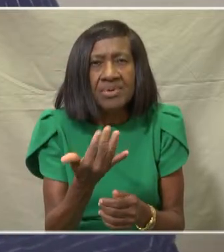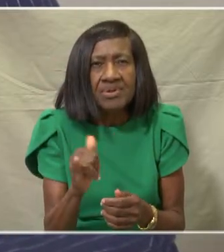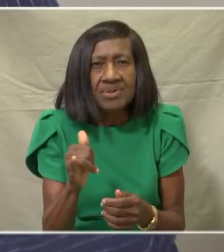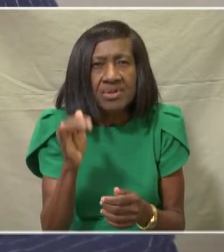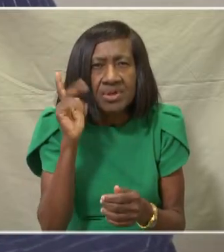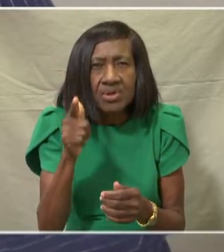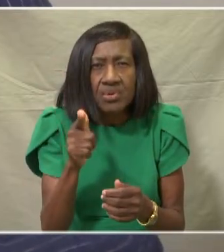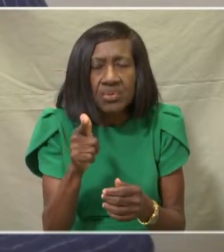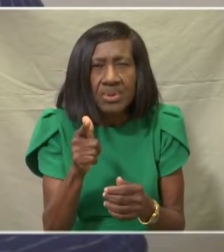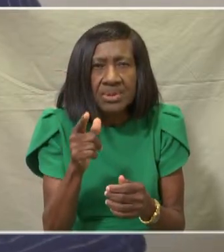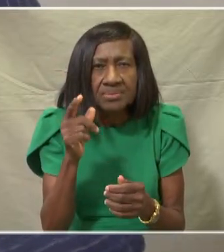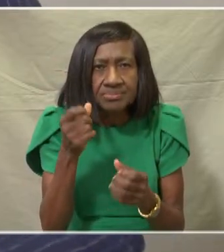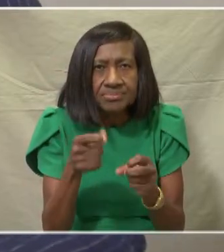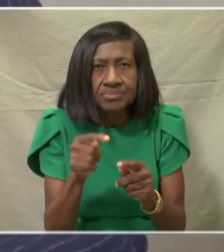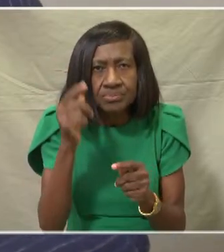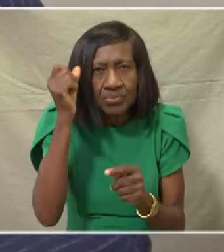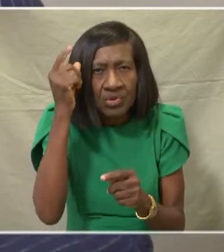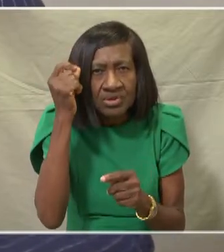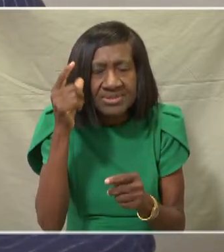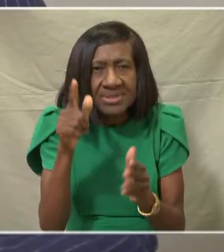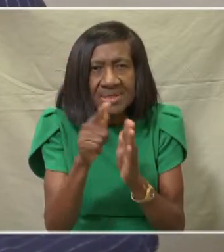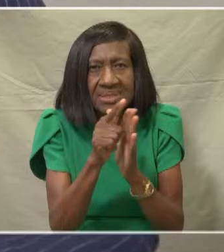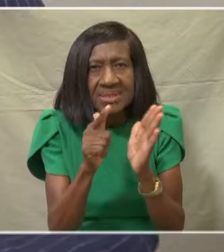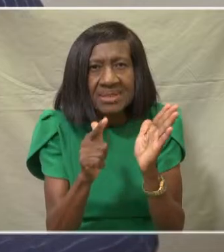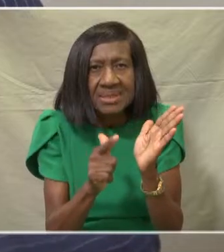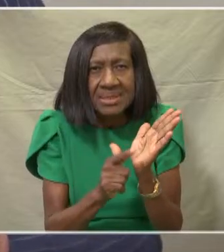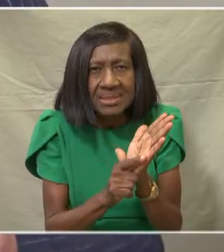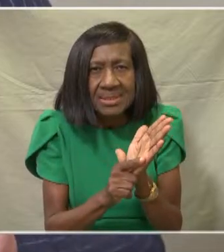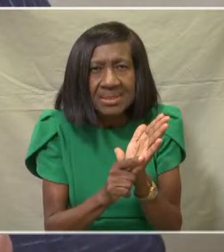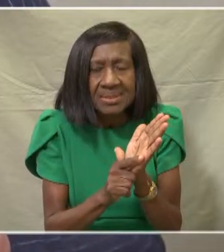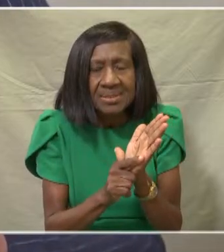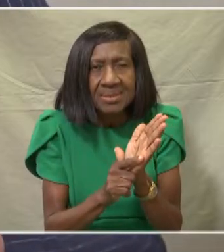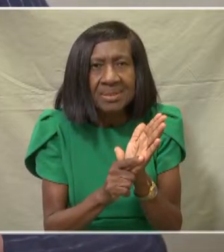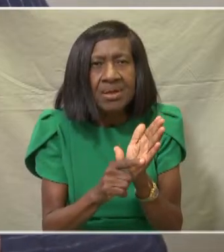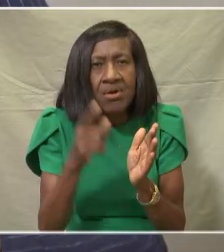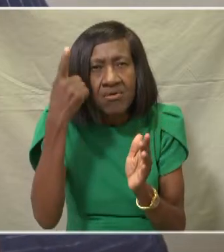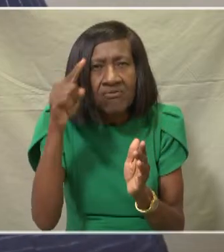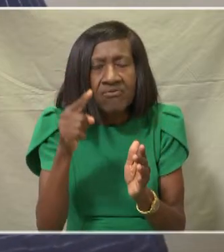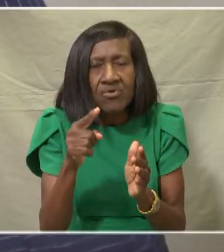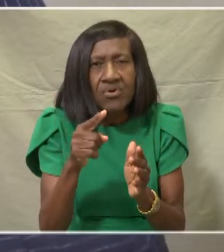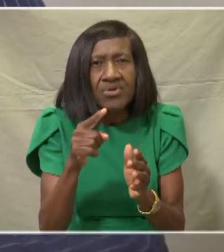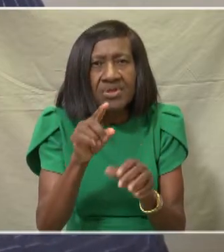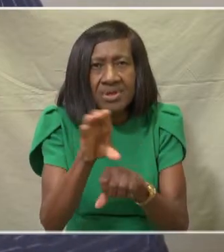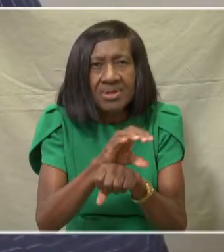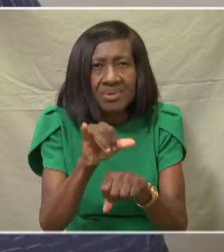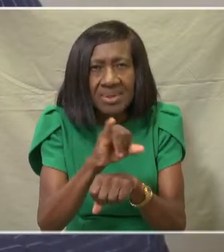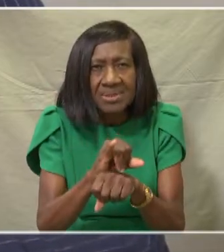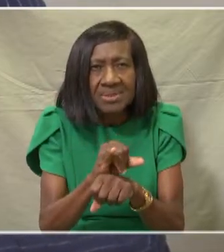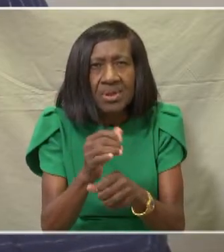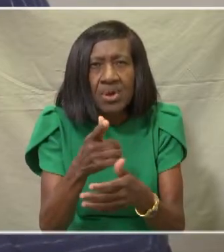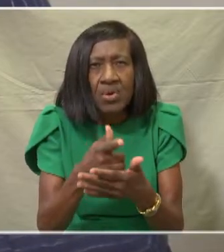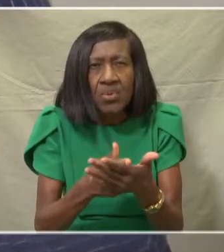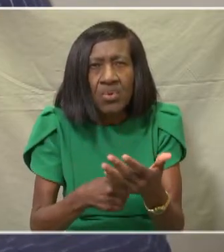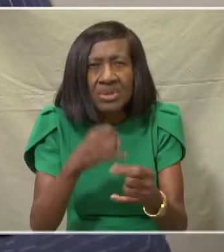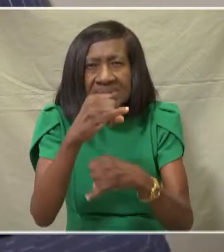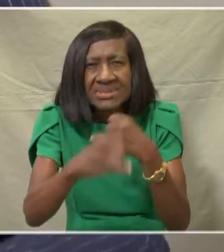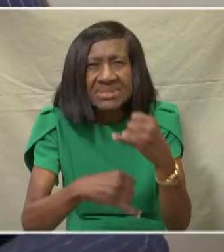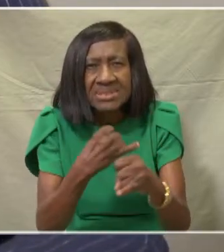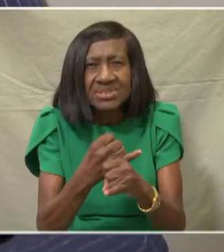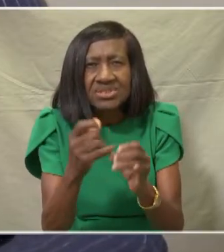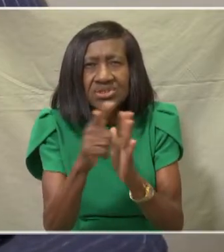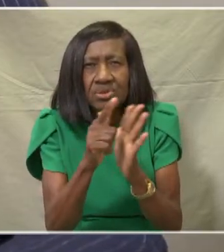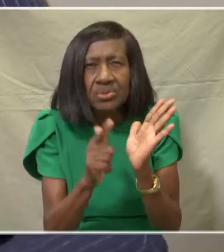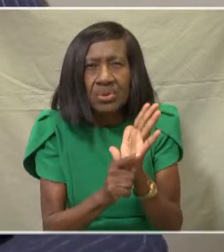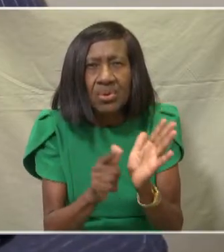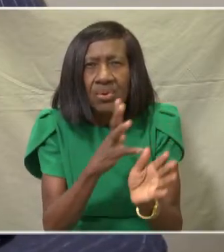the legal framework for the elections here in the Cayman Islands. We want to understand what is the applicable international law and what's